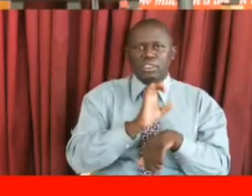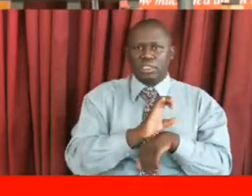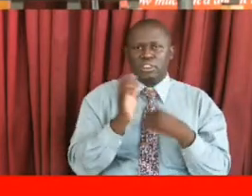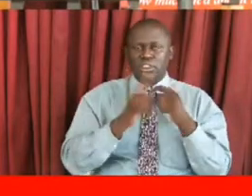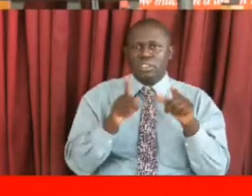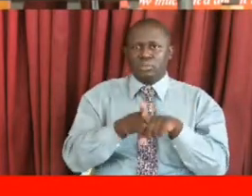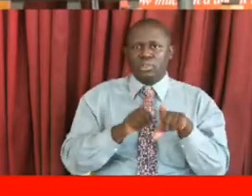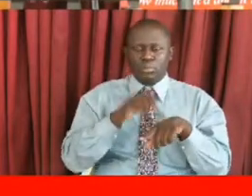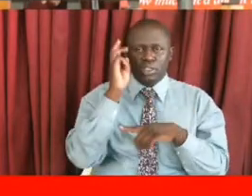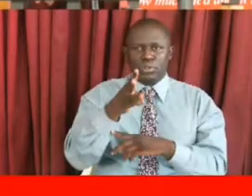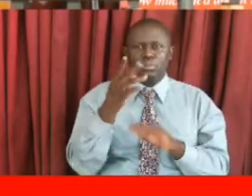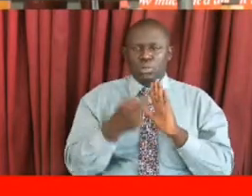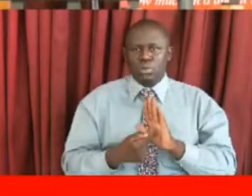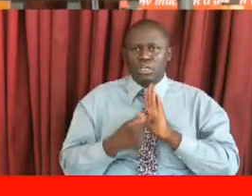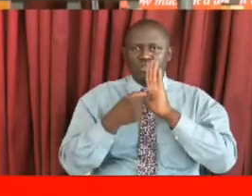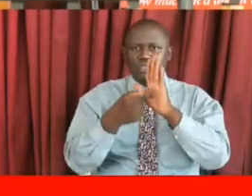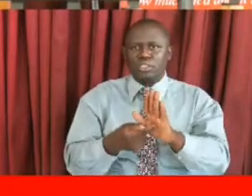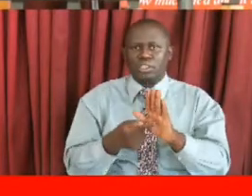manifesting